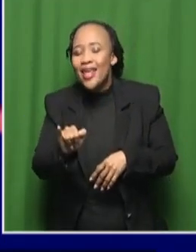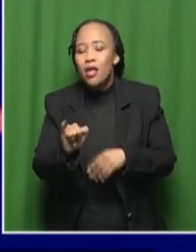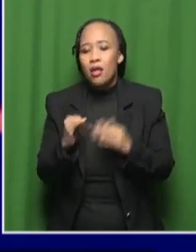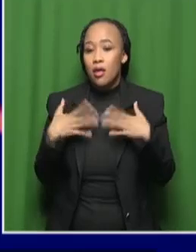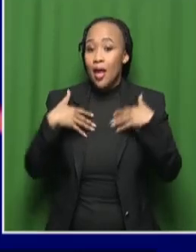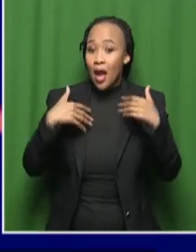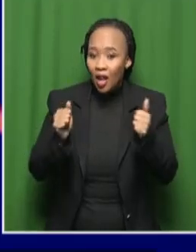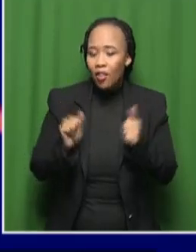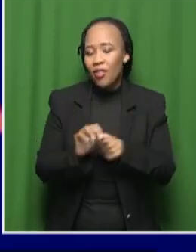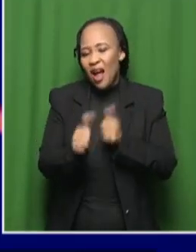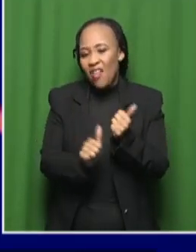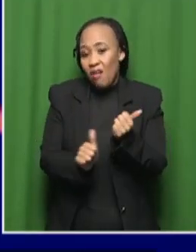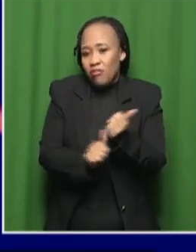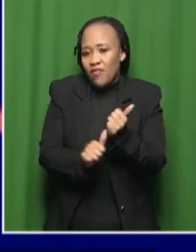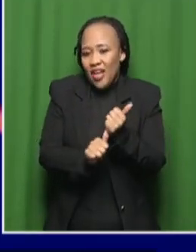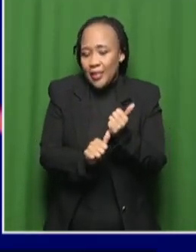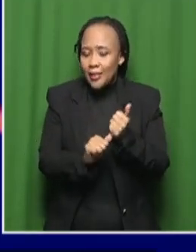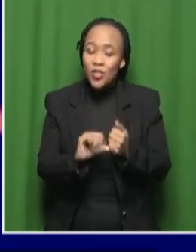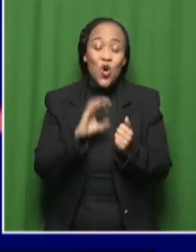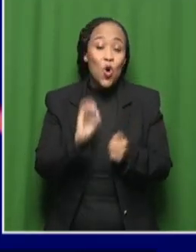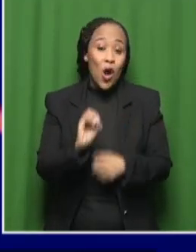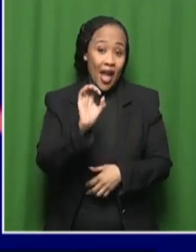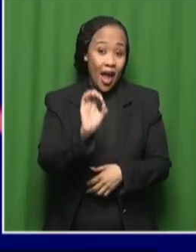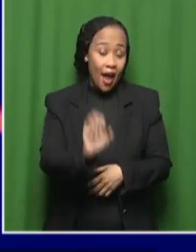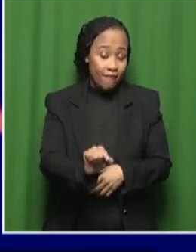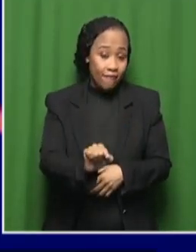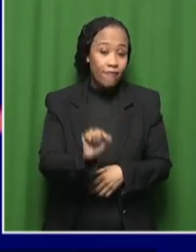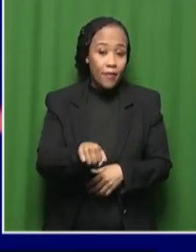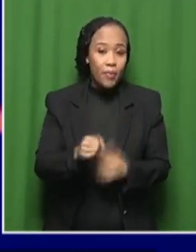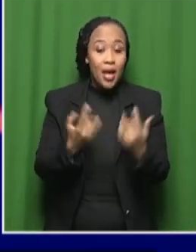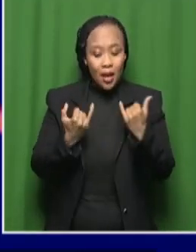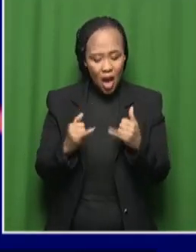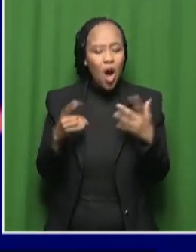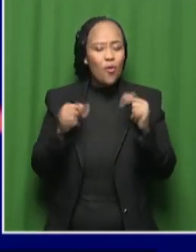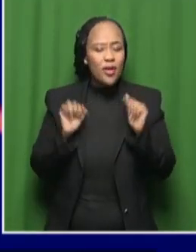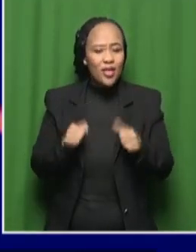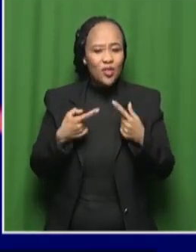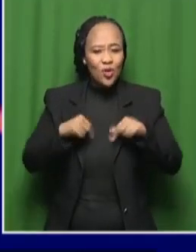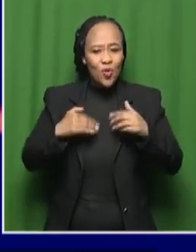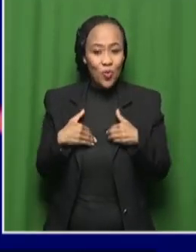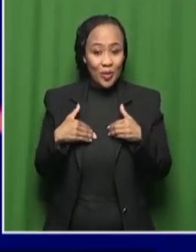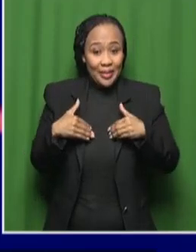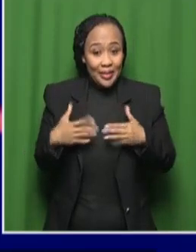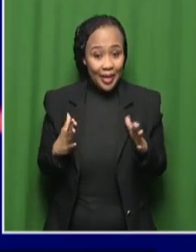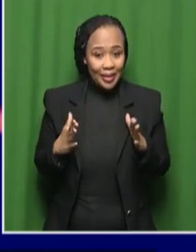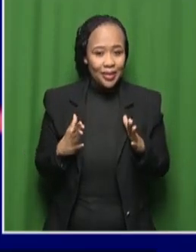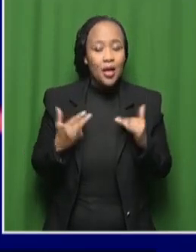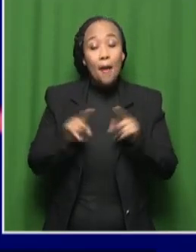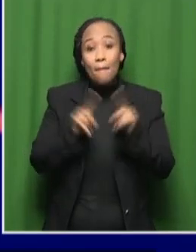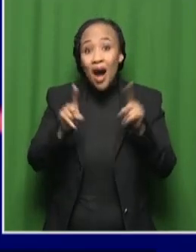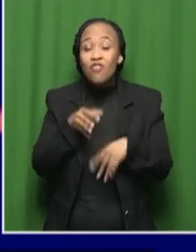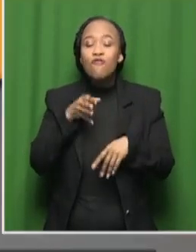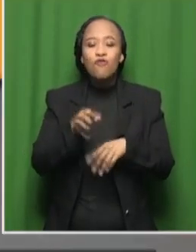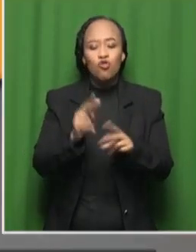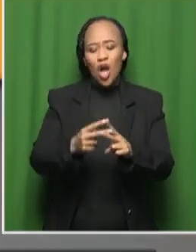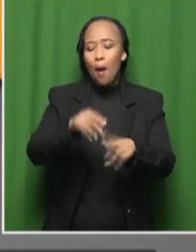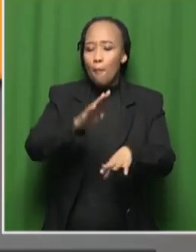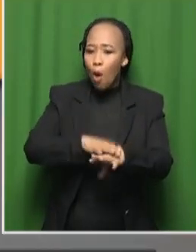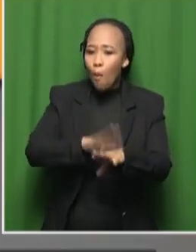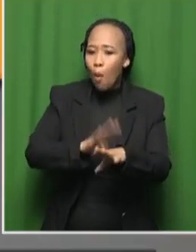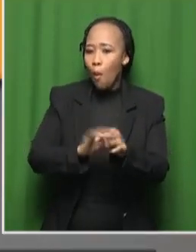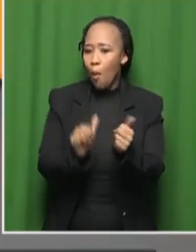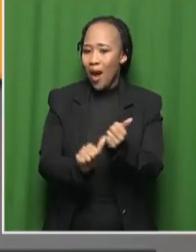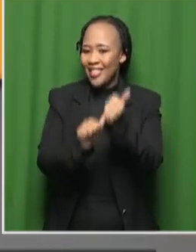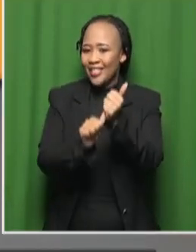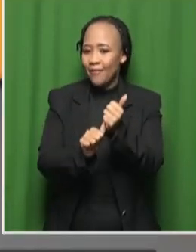AI is very exciting in terms of what it can do. Yeah. So this is just the very beginning. The tools and features are coming. And I would imagine the users